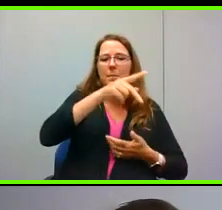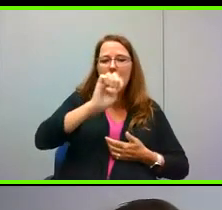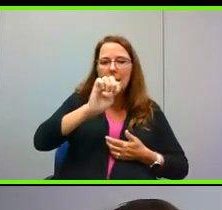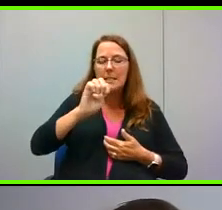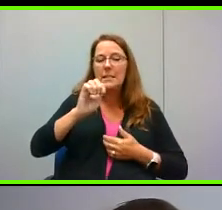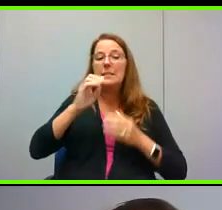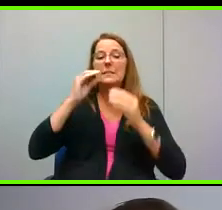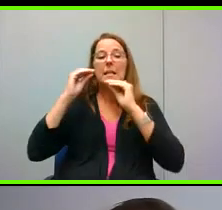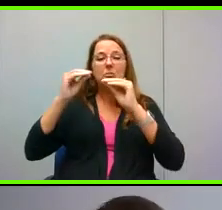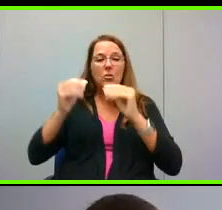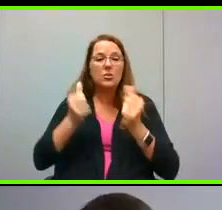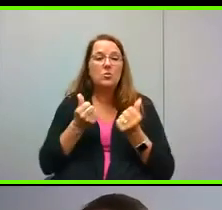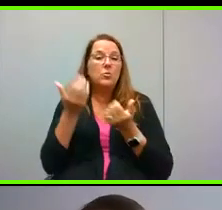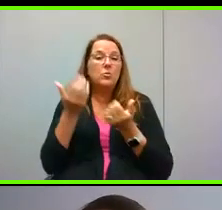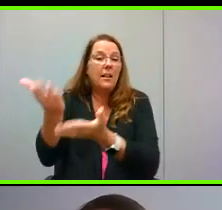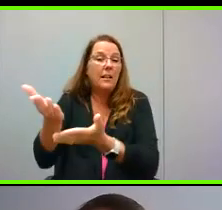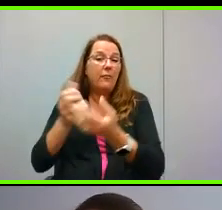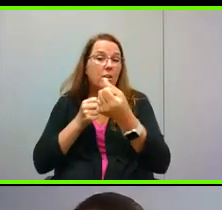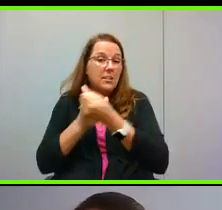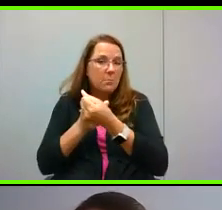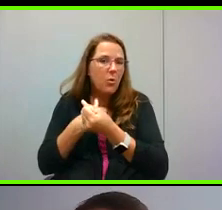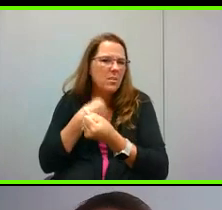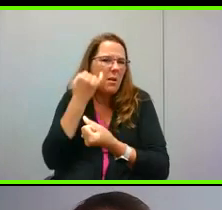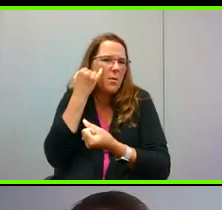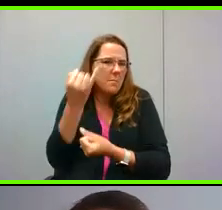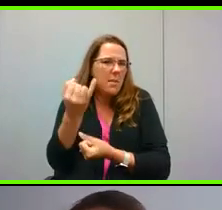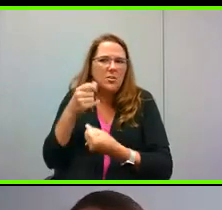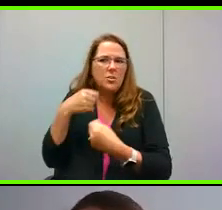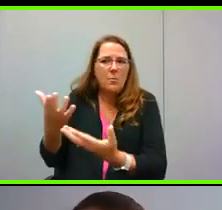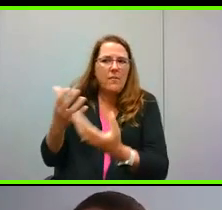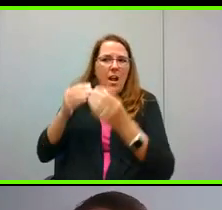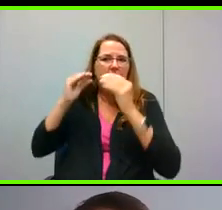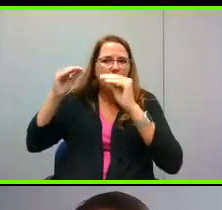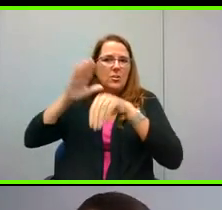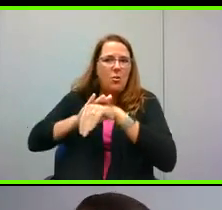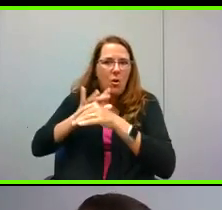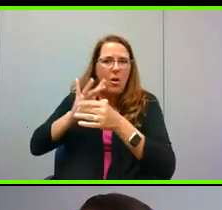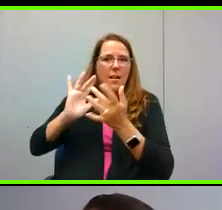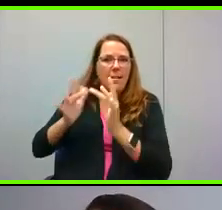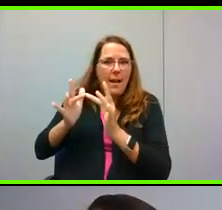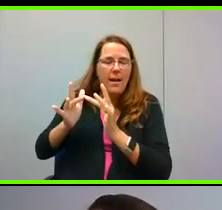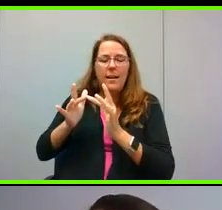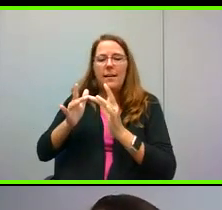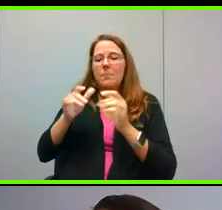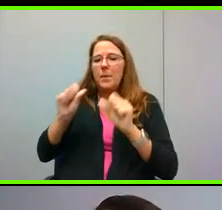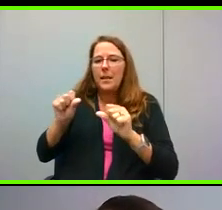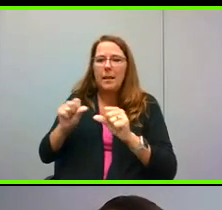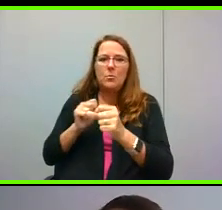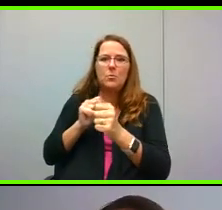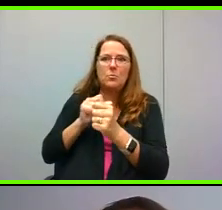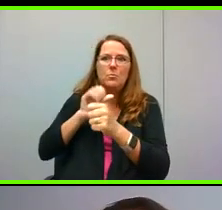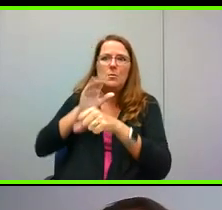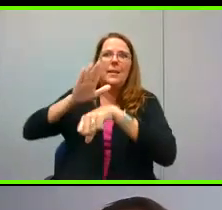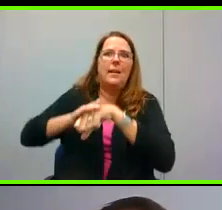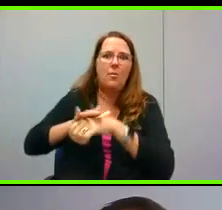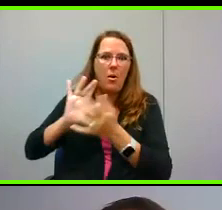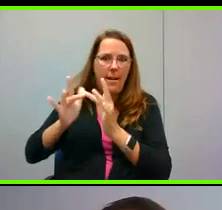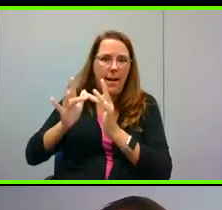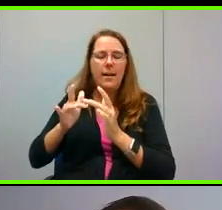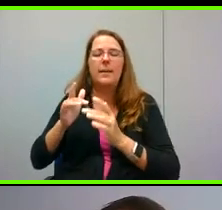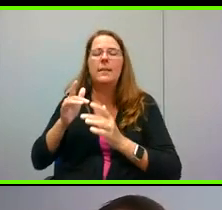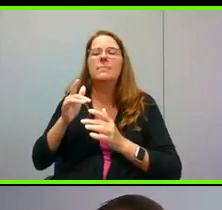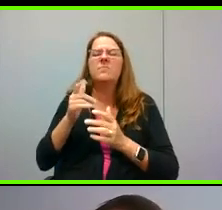which is what I would imagine if you're providing instruction online, base level of support is being able to get online, and some other stuff.